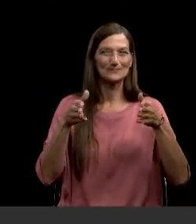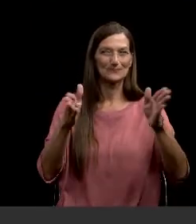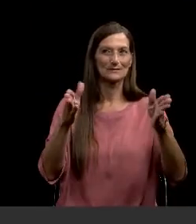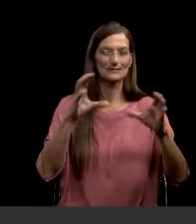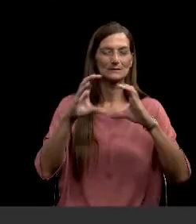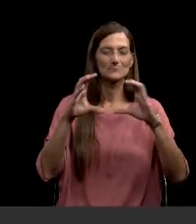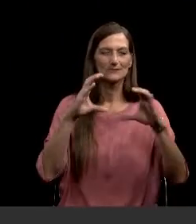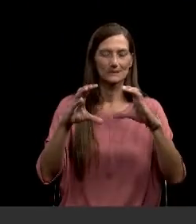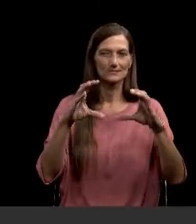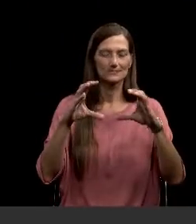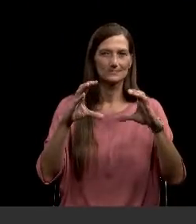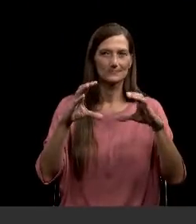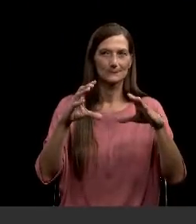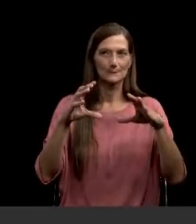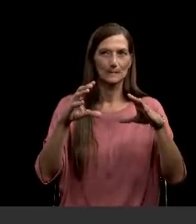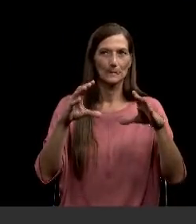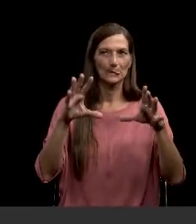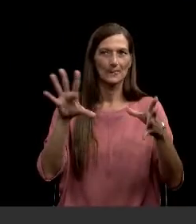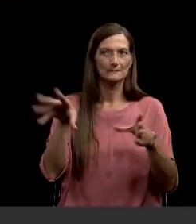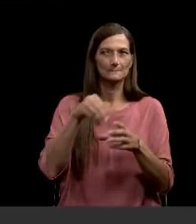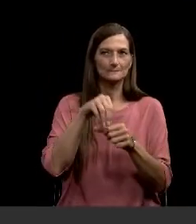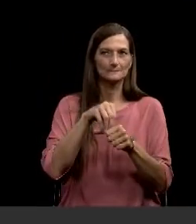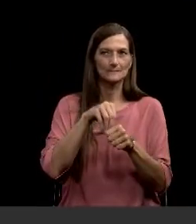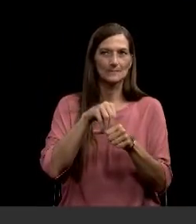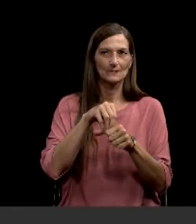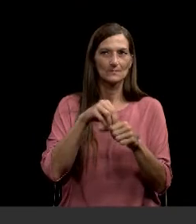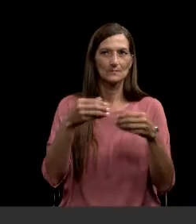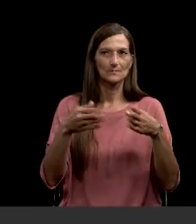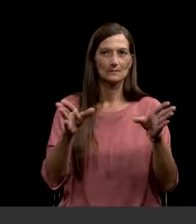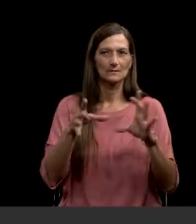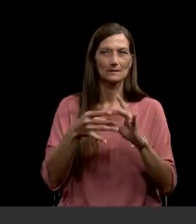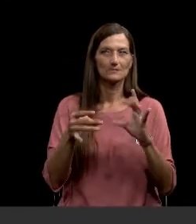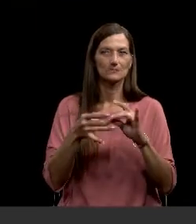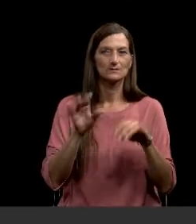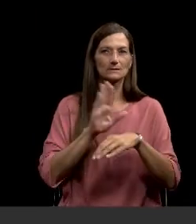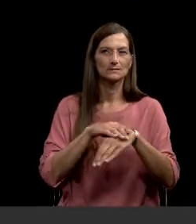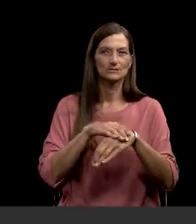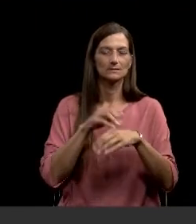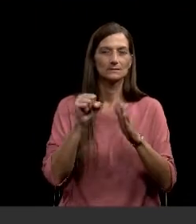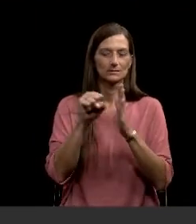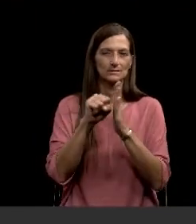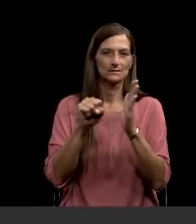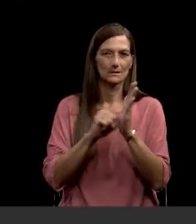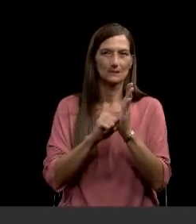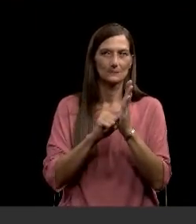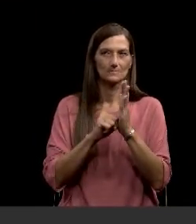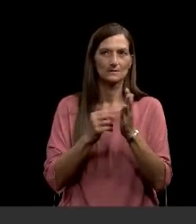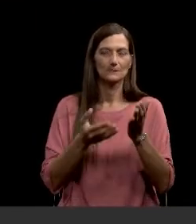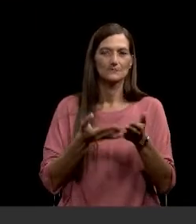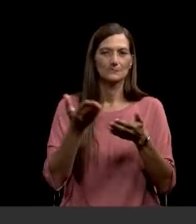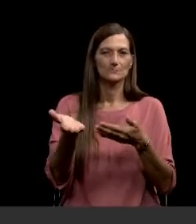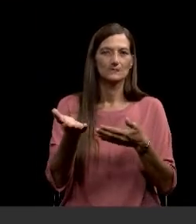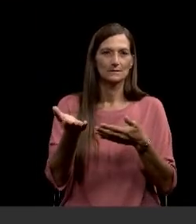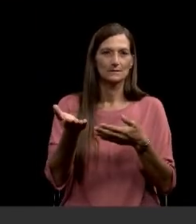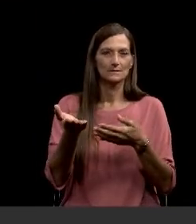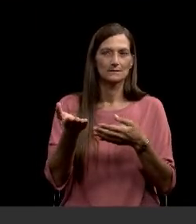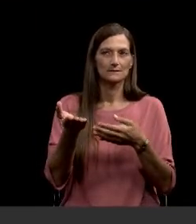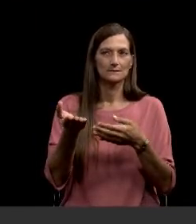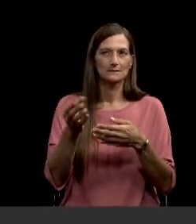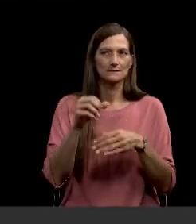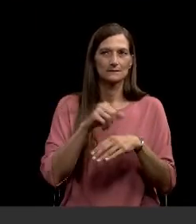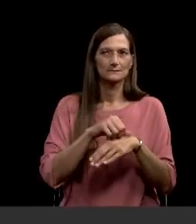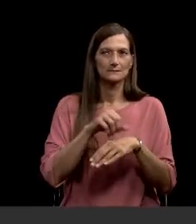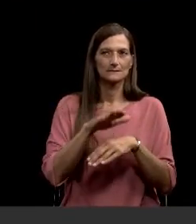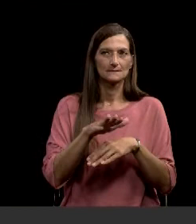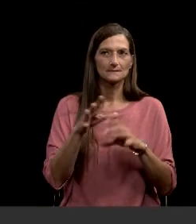allow for as much public input as possible, those who wish to submit their written comments on a listed agenda item were asked to submit their comments to the city secretary's